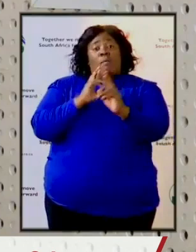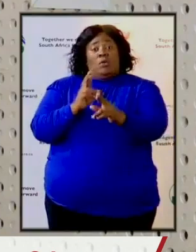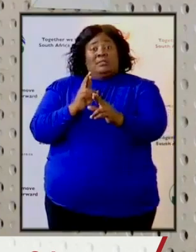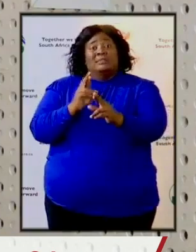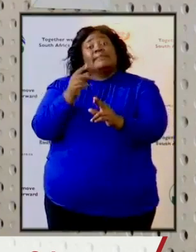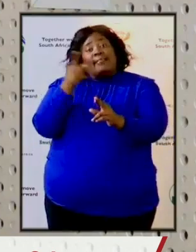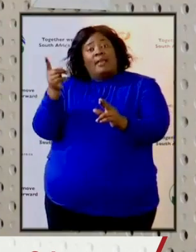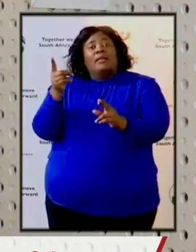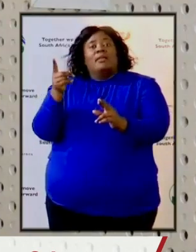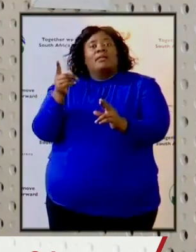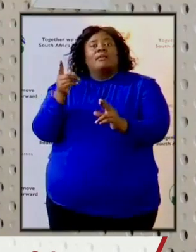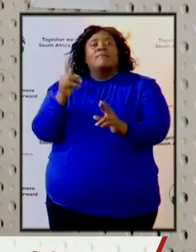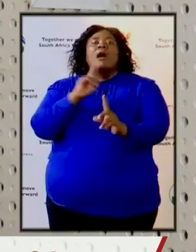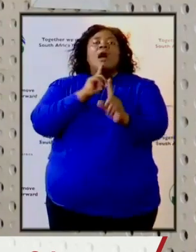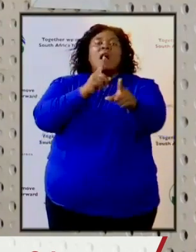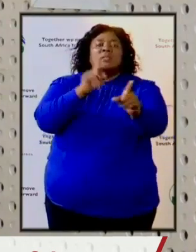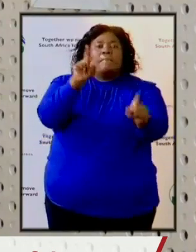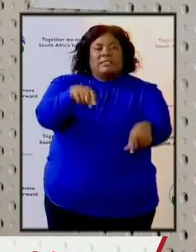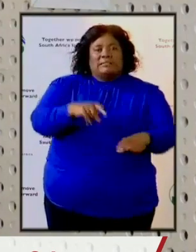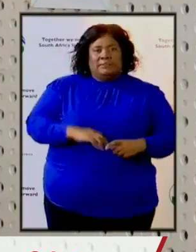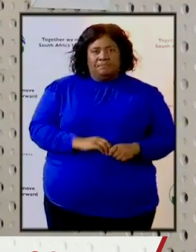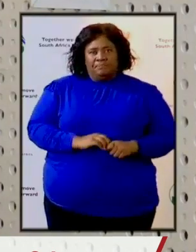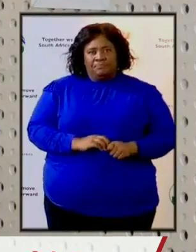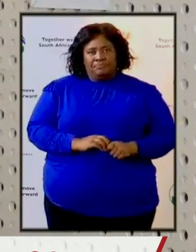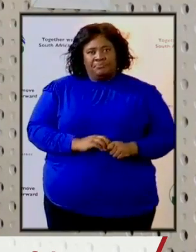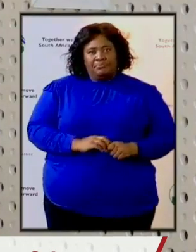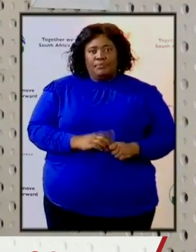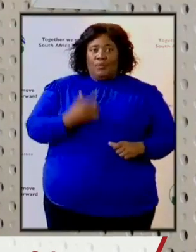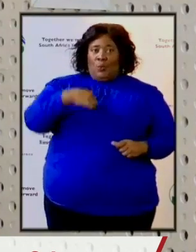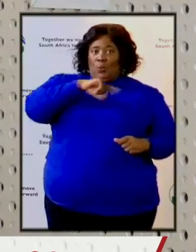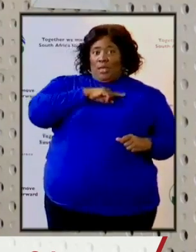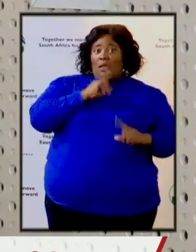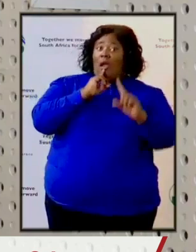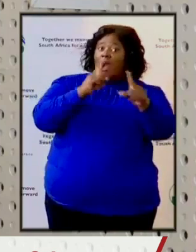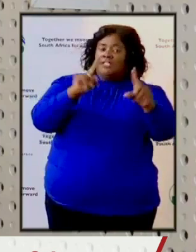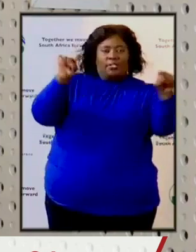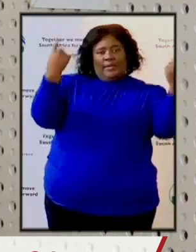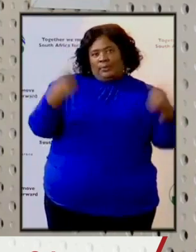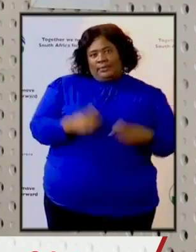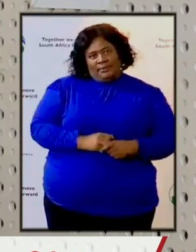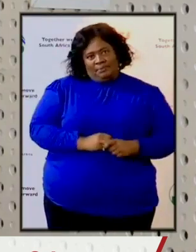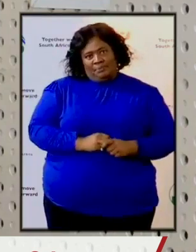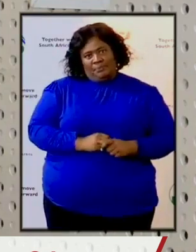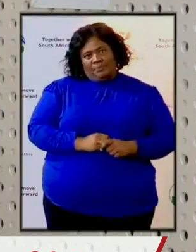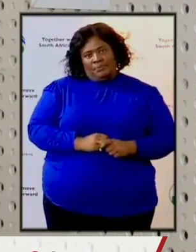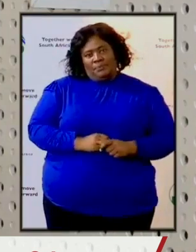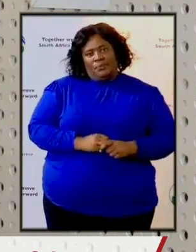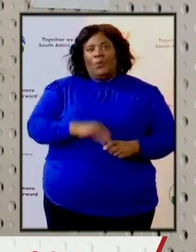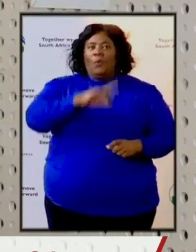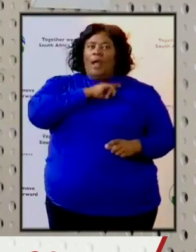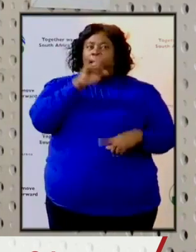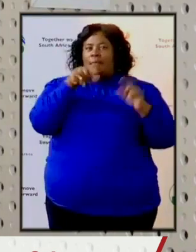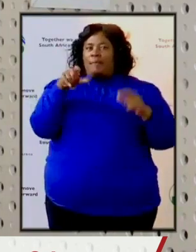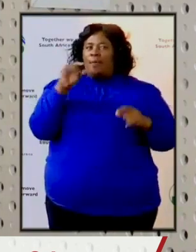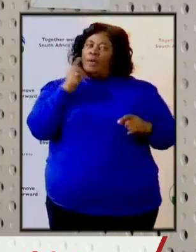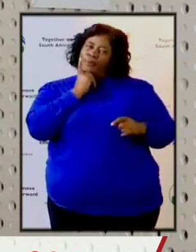must account for that announcement. Ourselves cannot account for people who are speculating in the media,